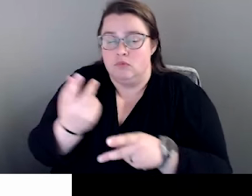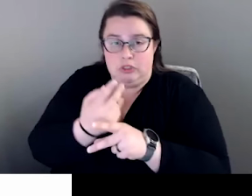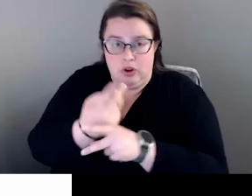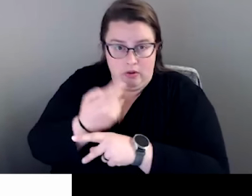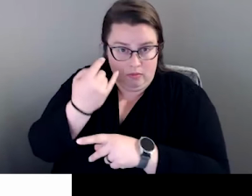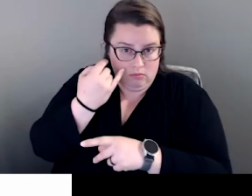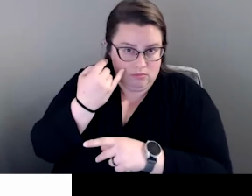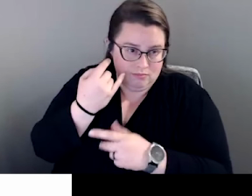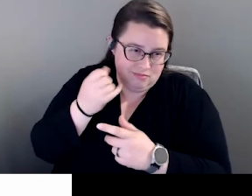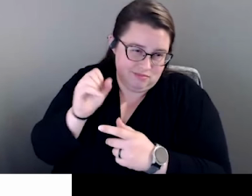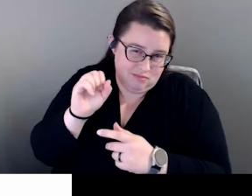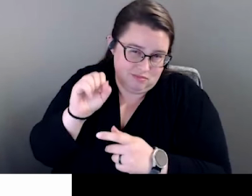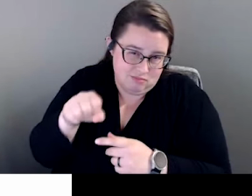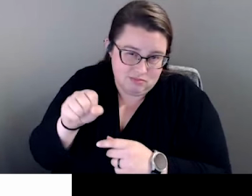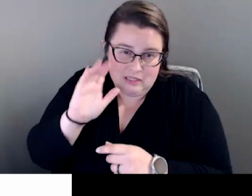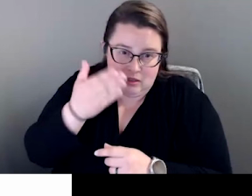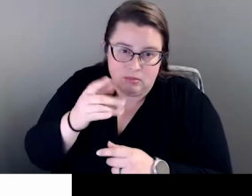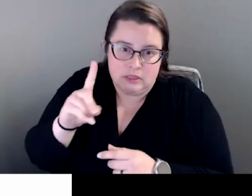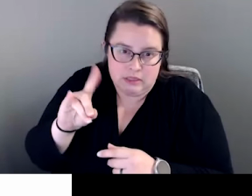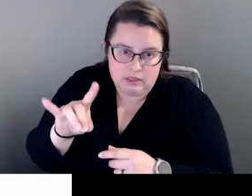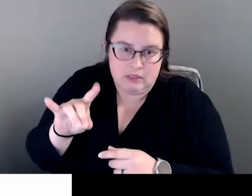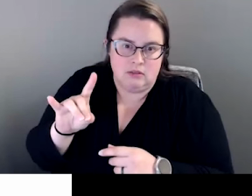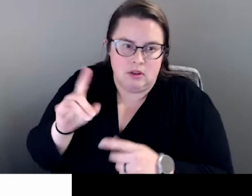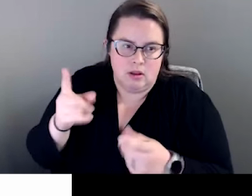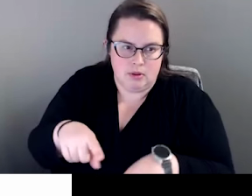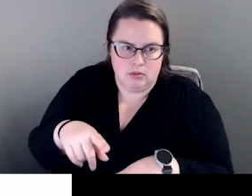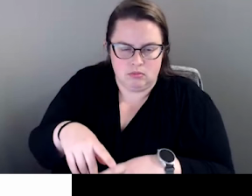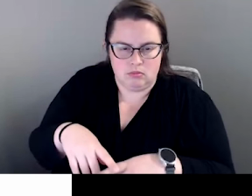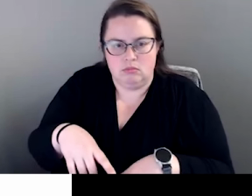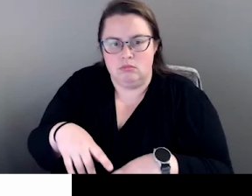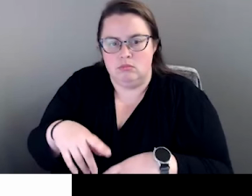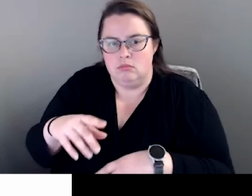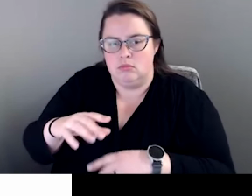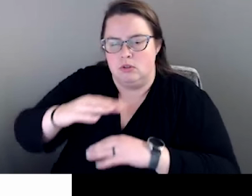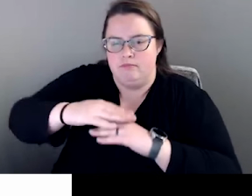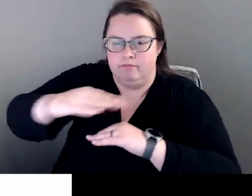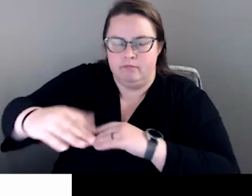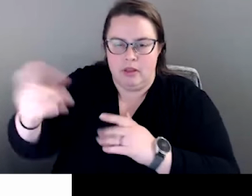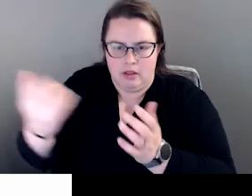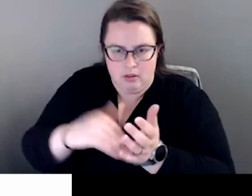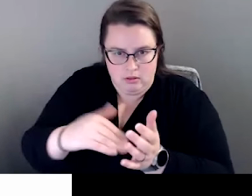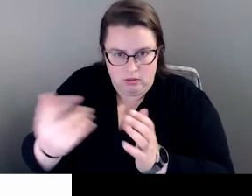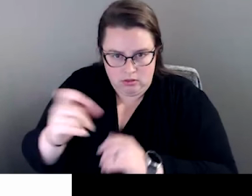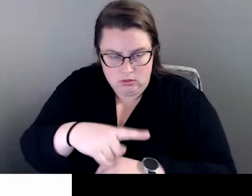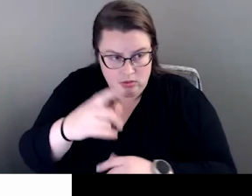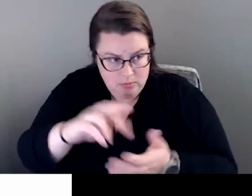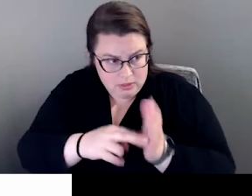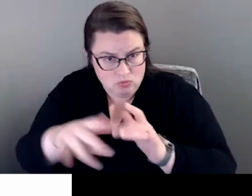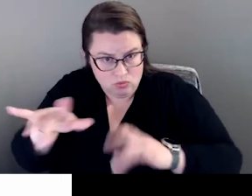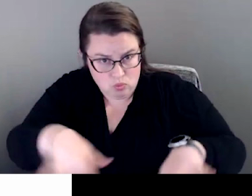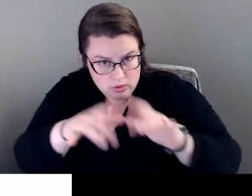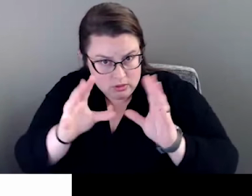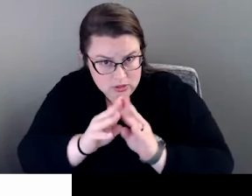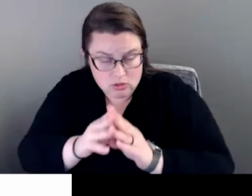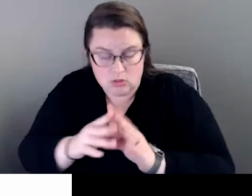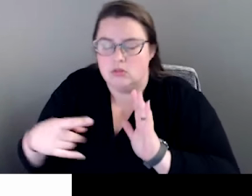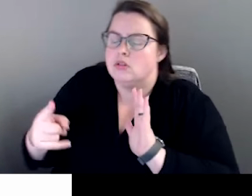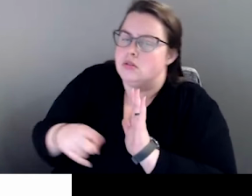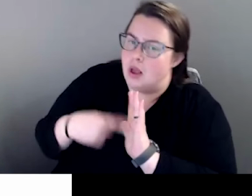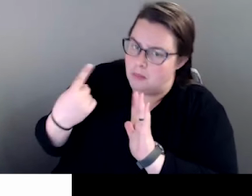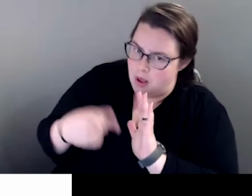that it happened, right? So do you record your sessions? We sometimes do. It depends. I know we